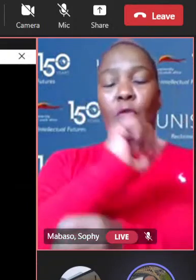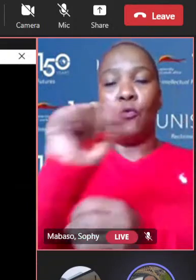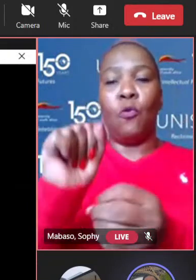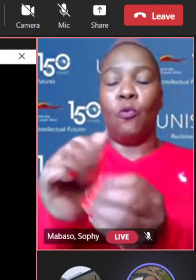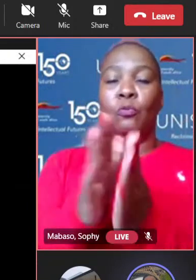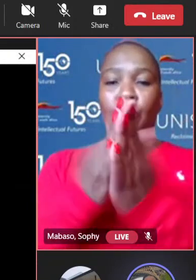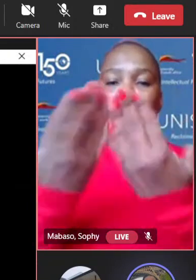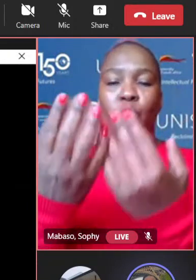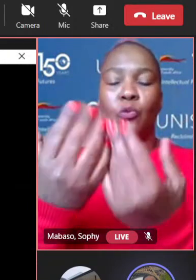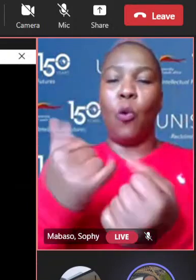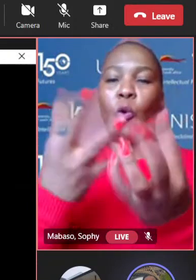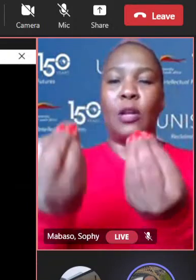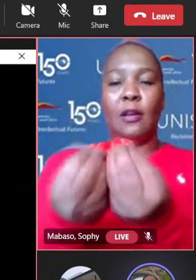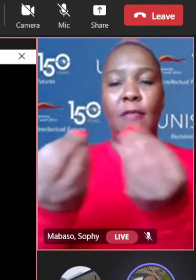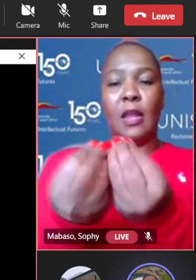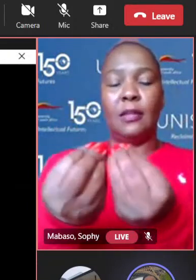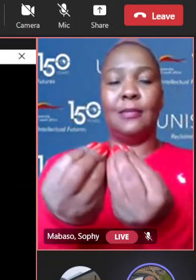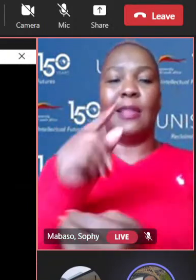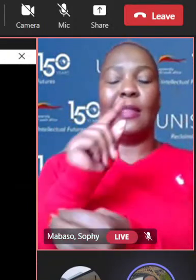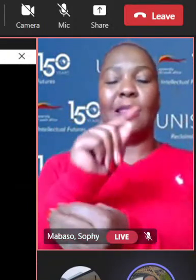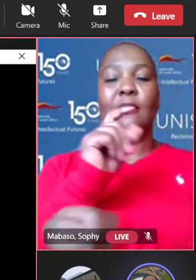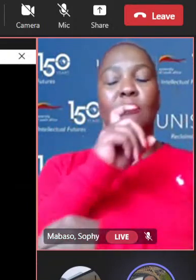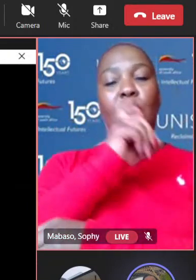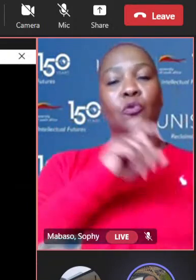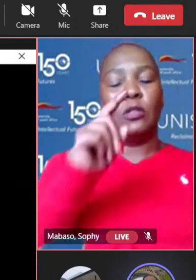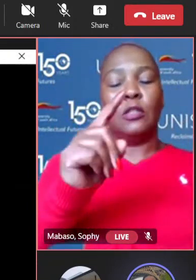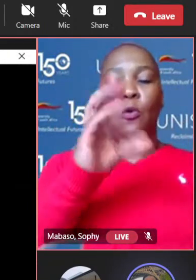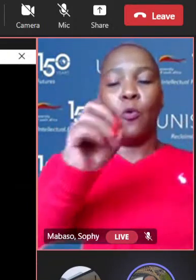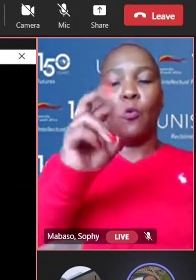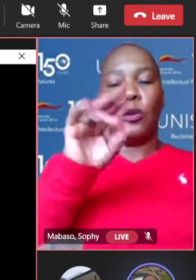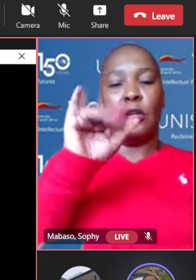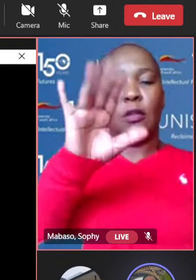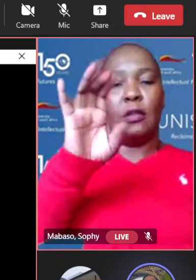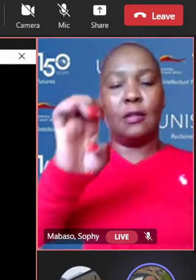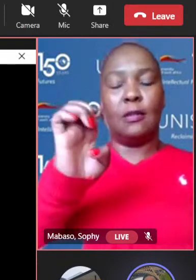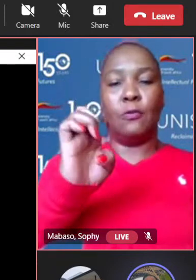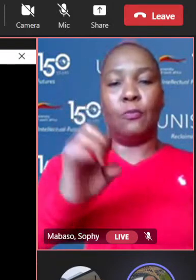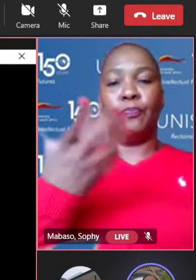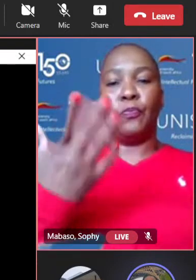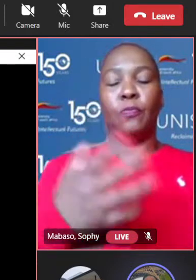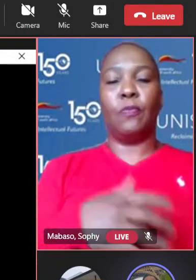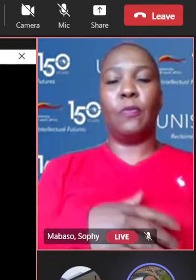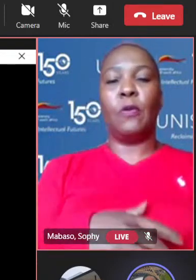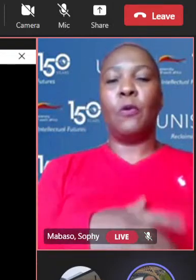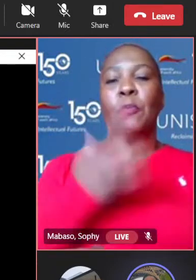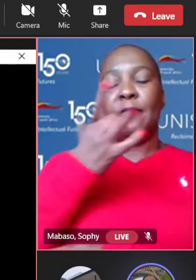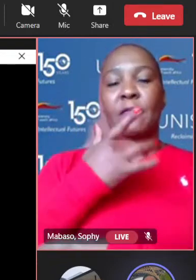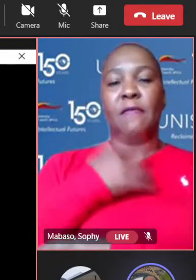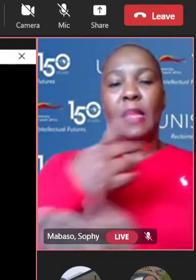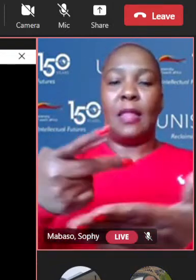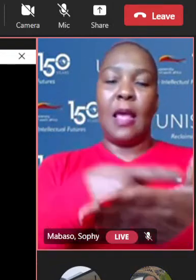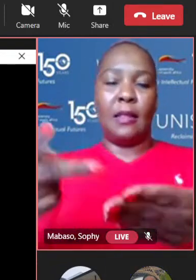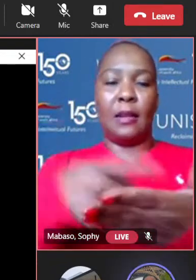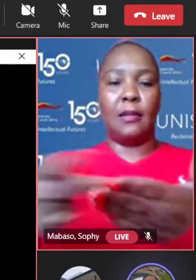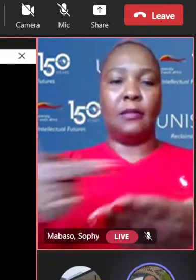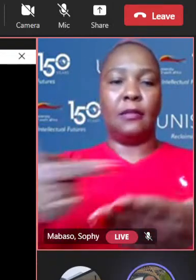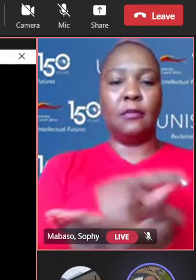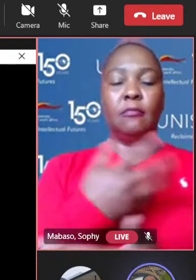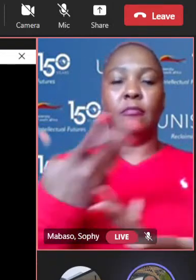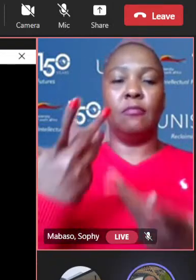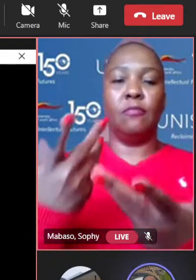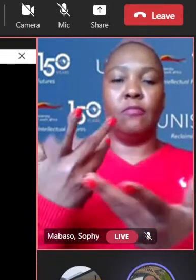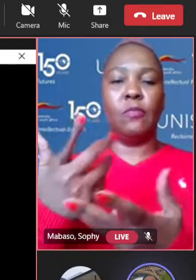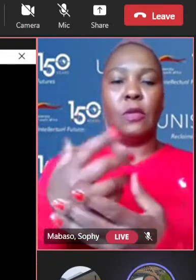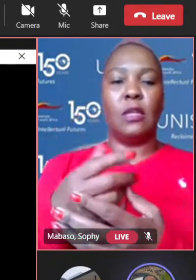devices. It can use one, the courier, to a preferred address. That means we are no longer using post